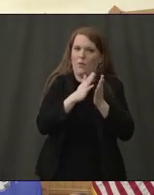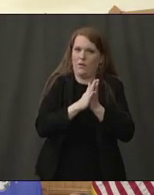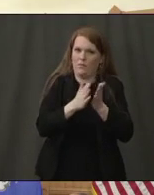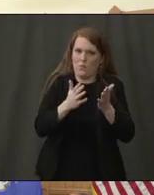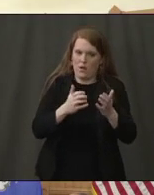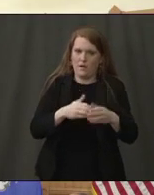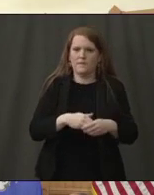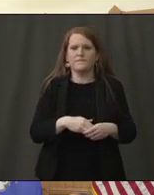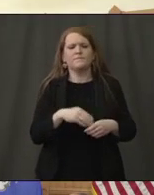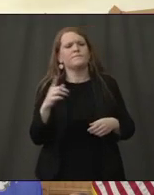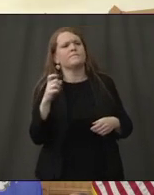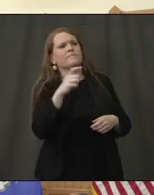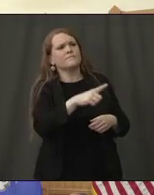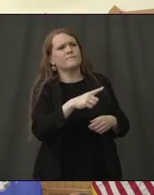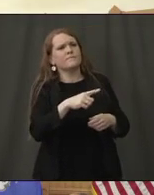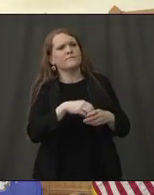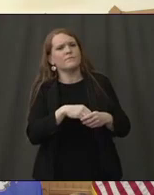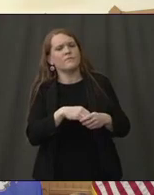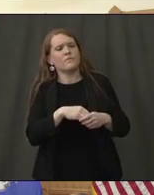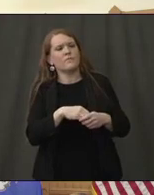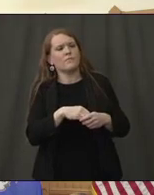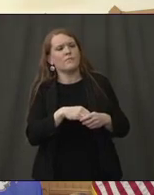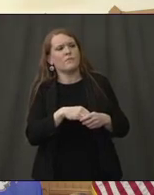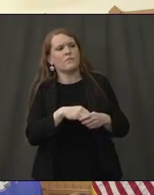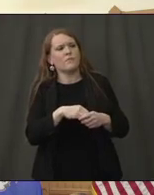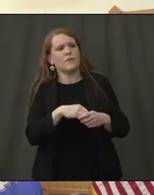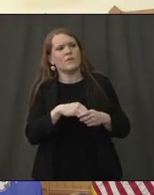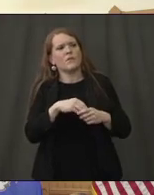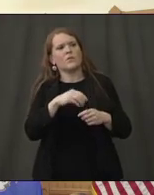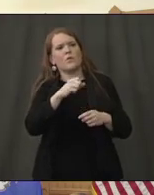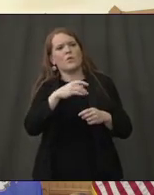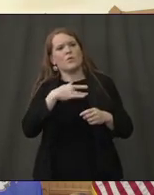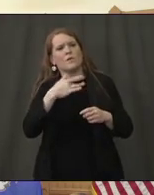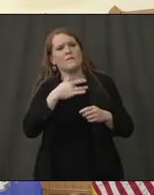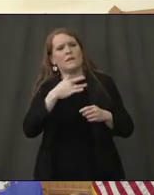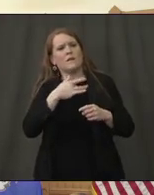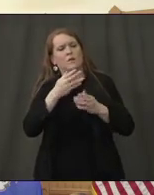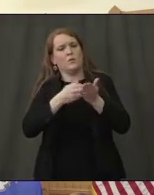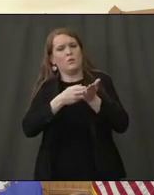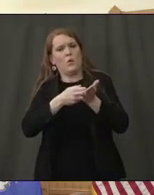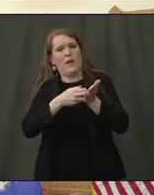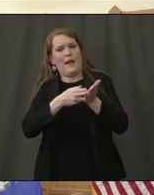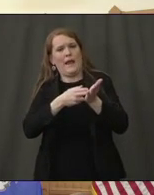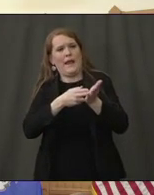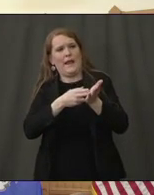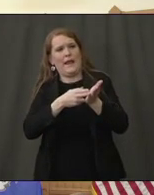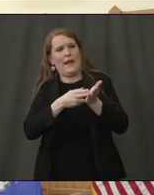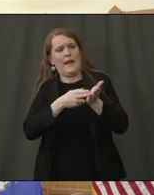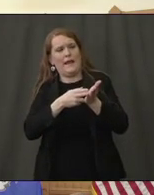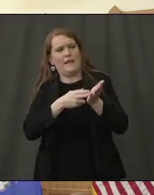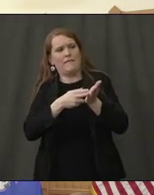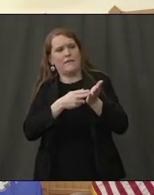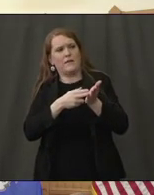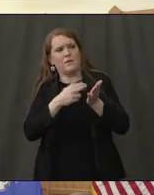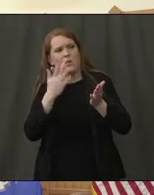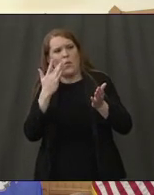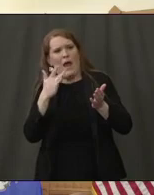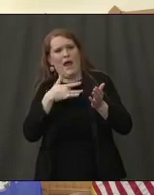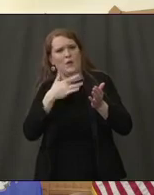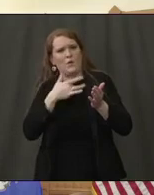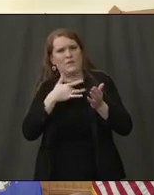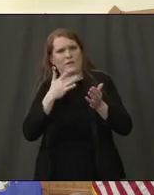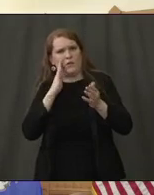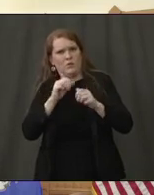it's going to be over a month away in New Haven. I guess, how do you explain that? Is it because of the social distancing, it's been flattened